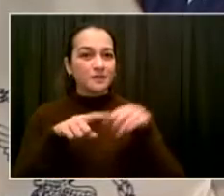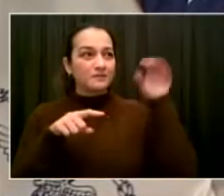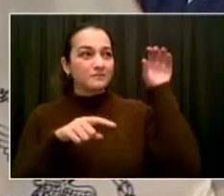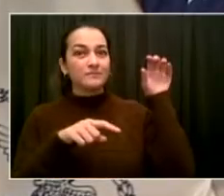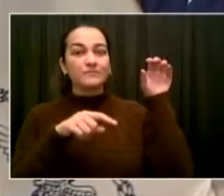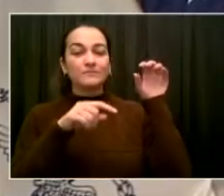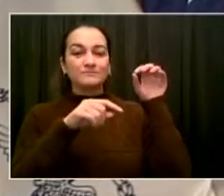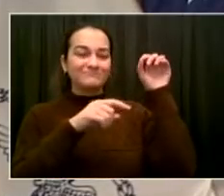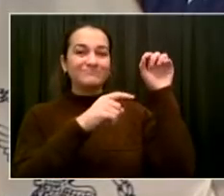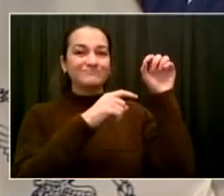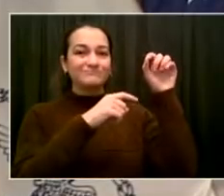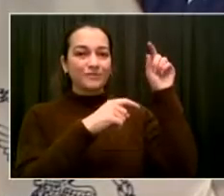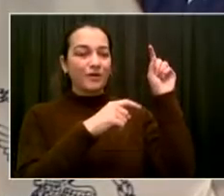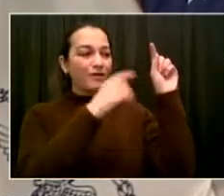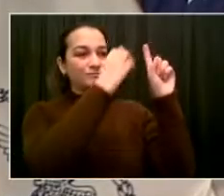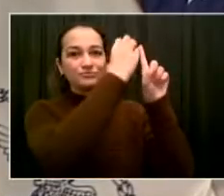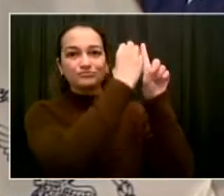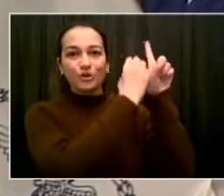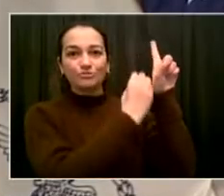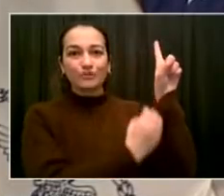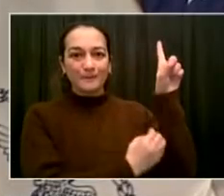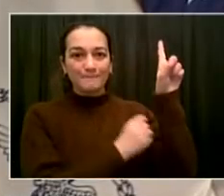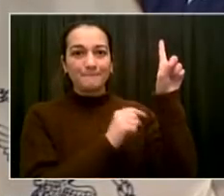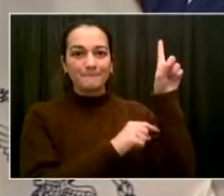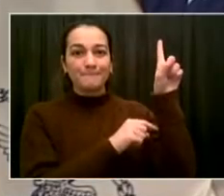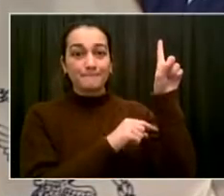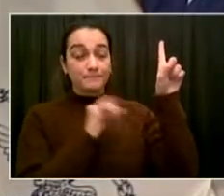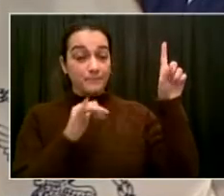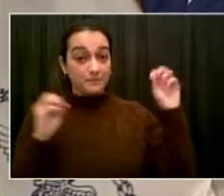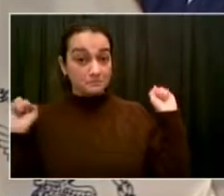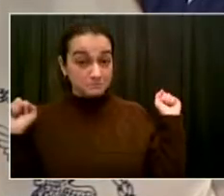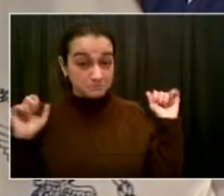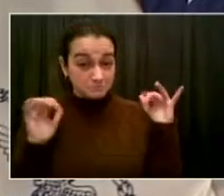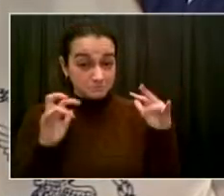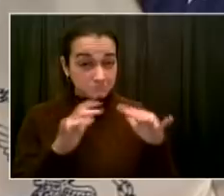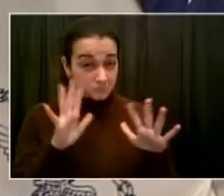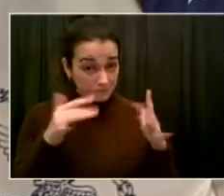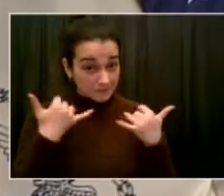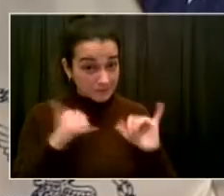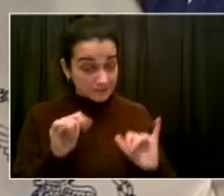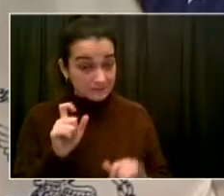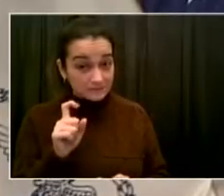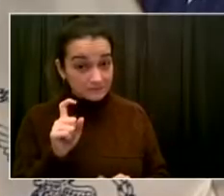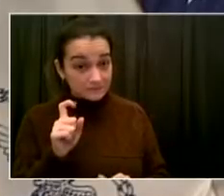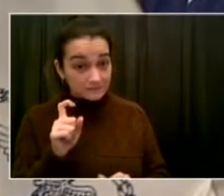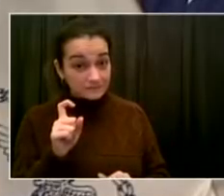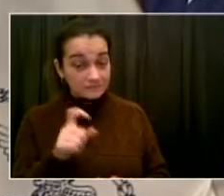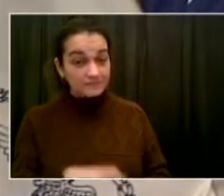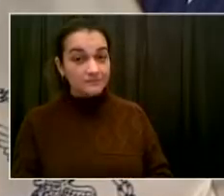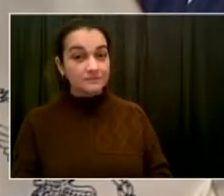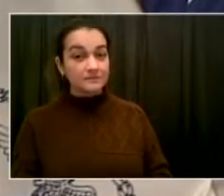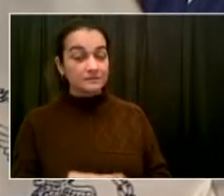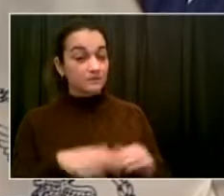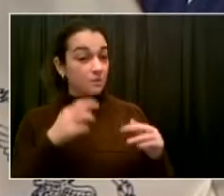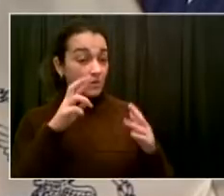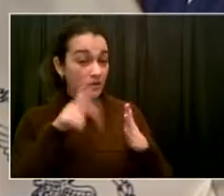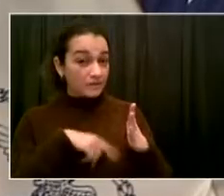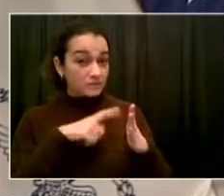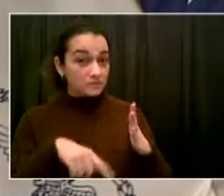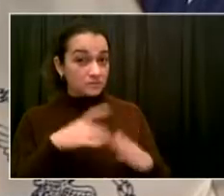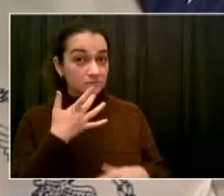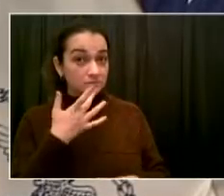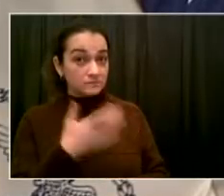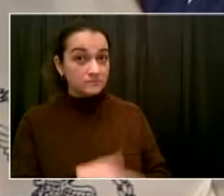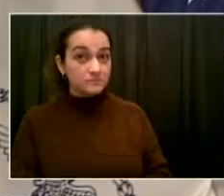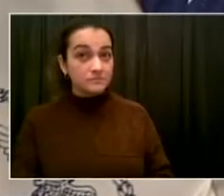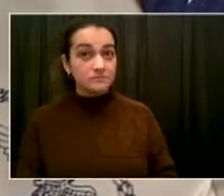and Jimmy, I want to be going to answer the question. It's an important question, but just really emphasizing what we said was for folks who are 65